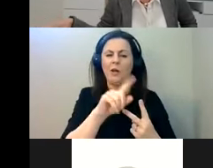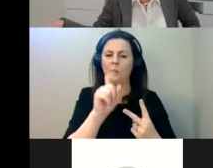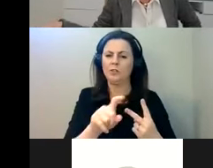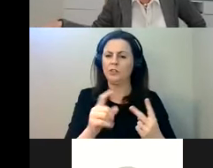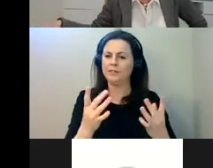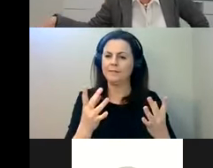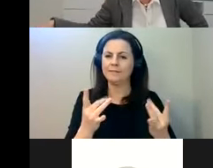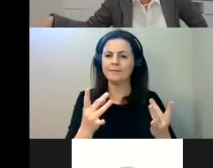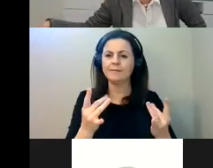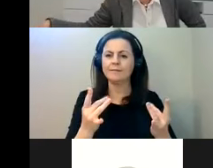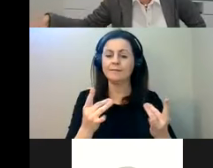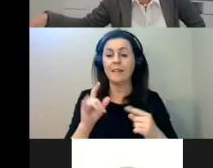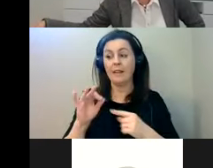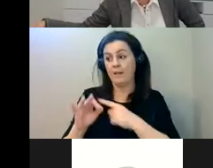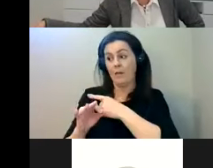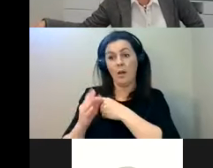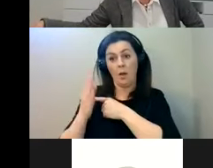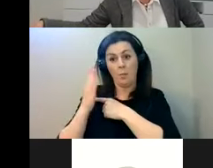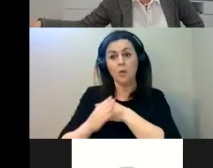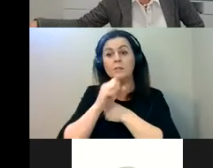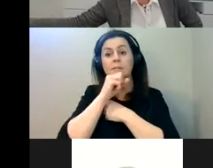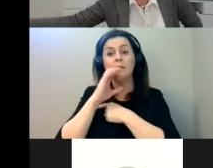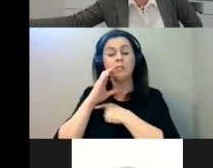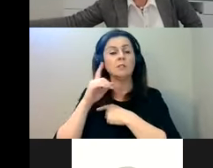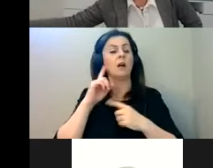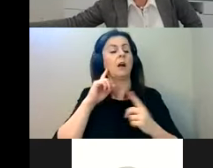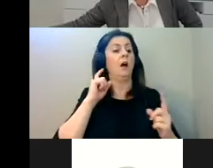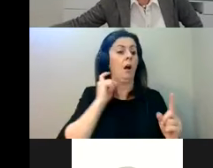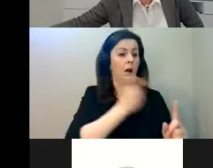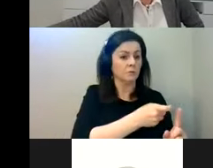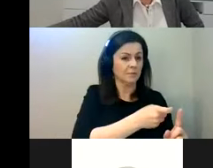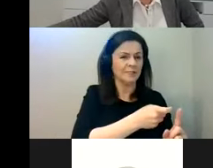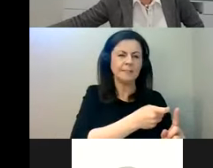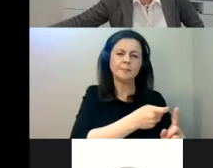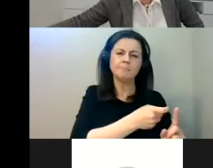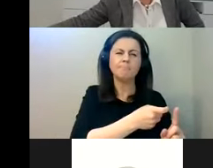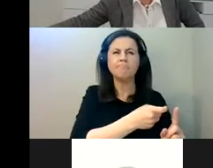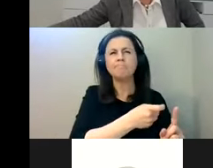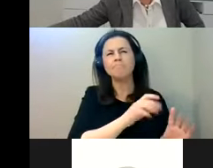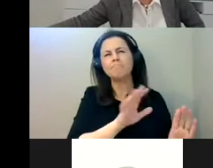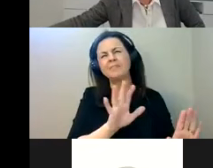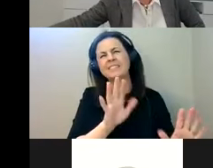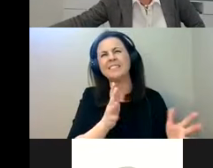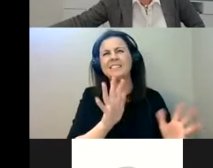the grantors put their mind to that issue, can it be done? I'm going to say maybe,